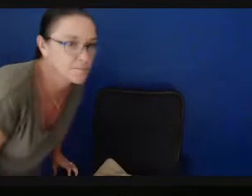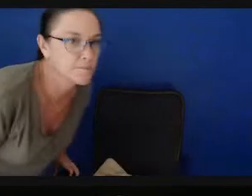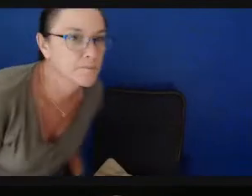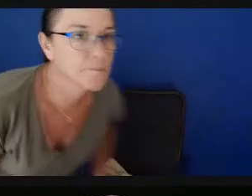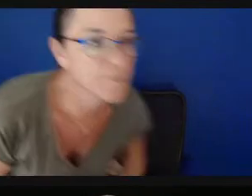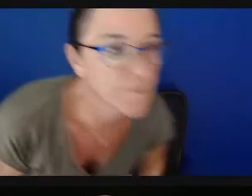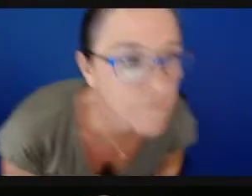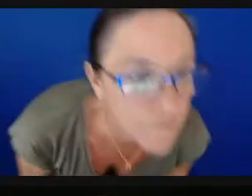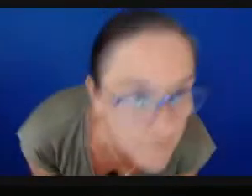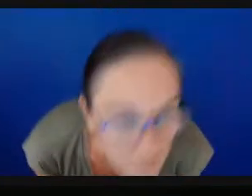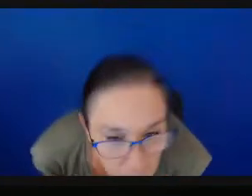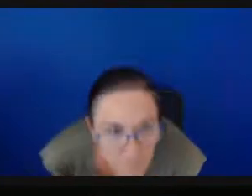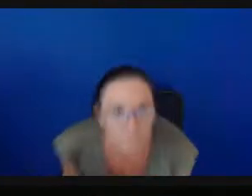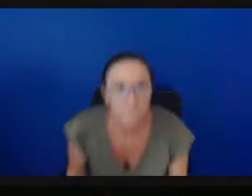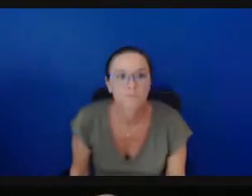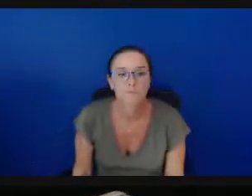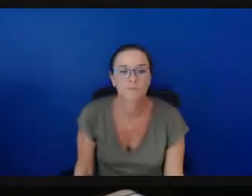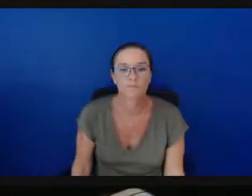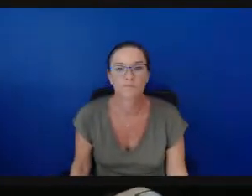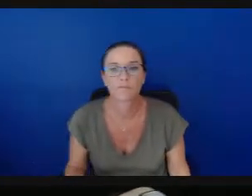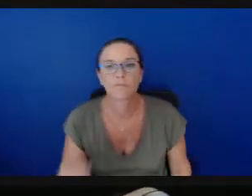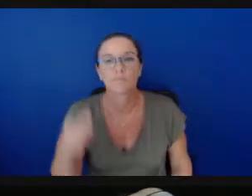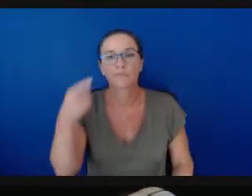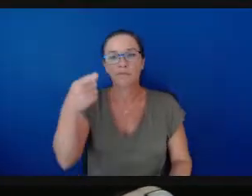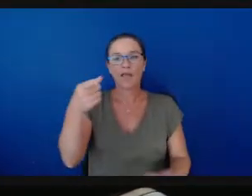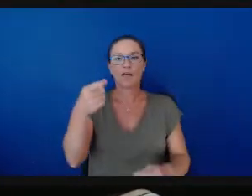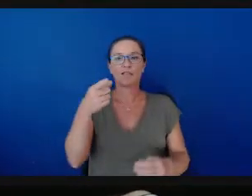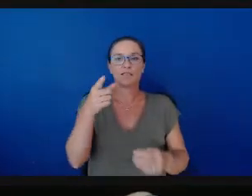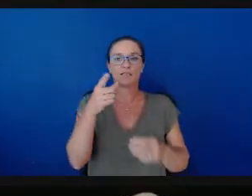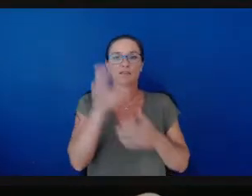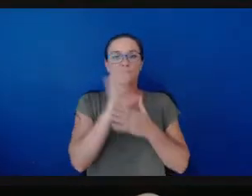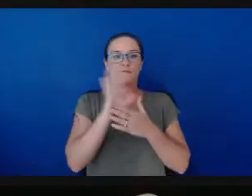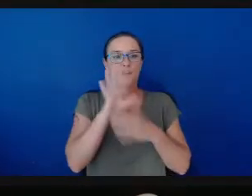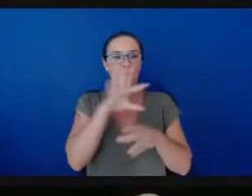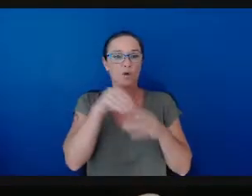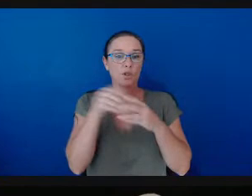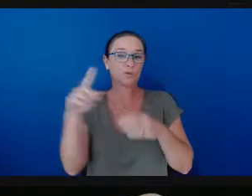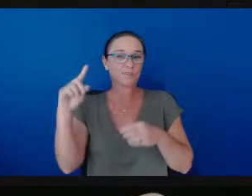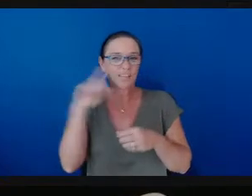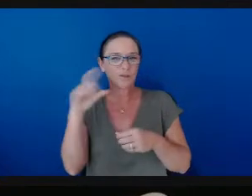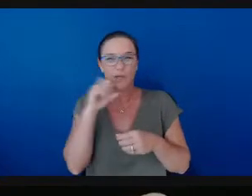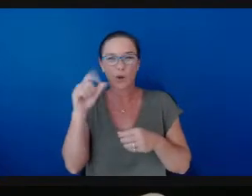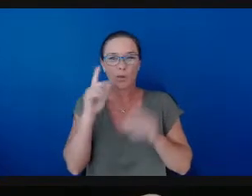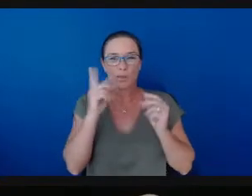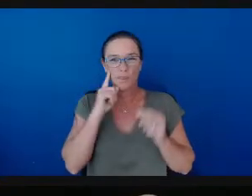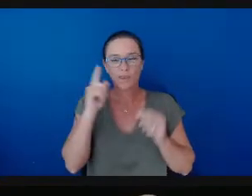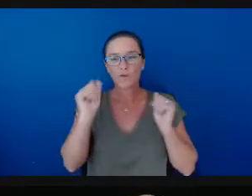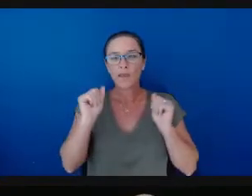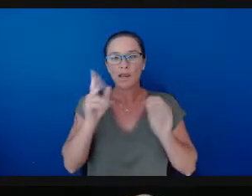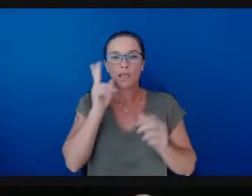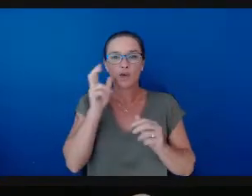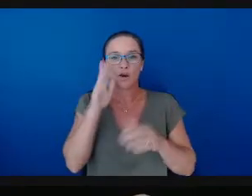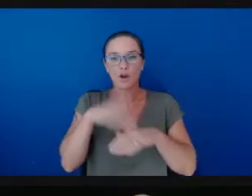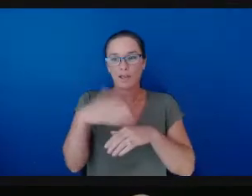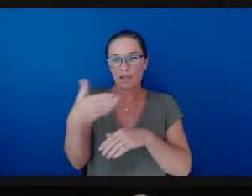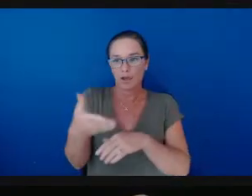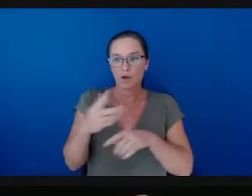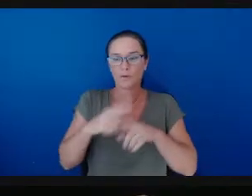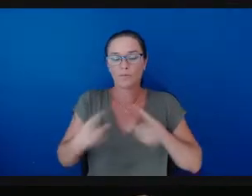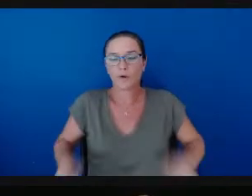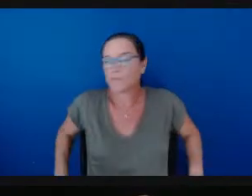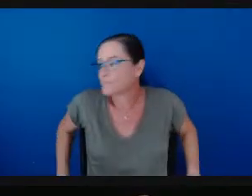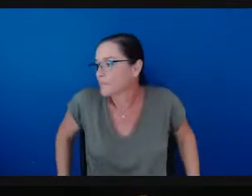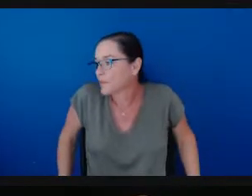the sound is going to come through for you guys today, but if you're curious, you can go and find this posted on Hawaiʻi Tracker as well. So let me play this for you guys.